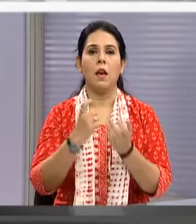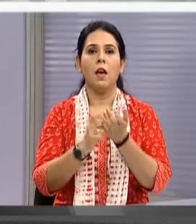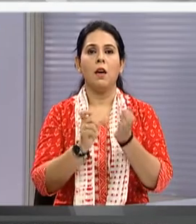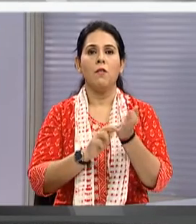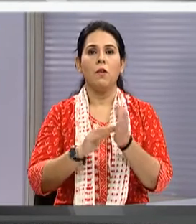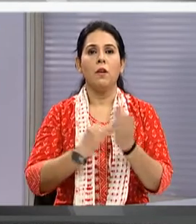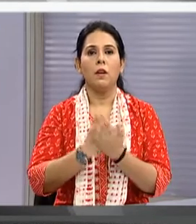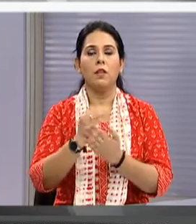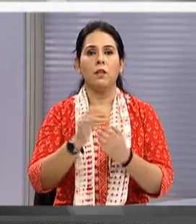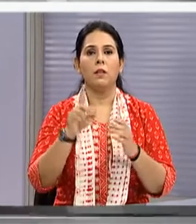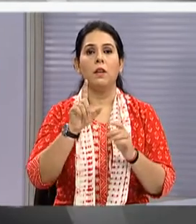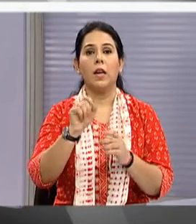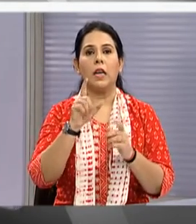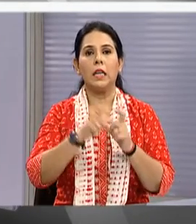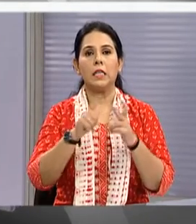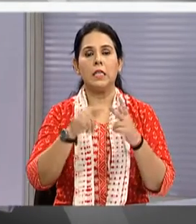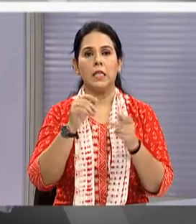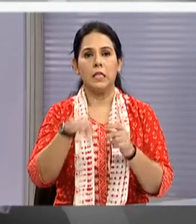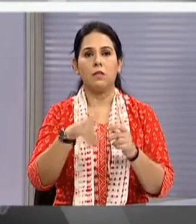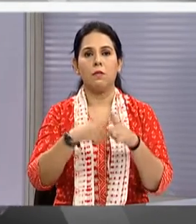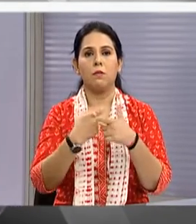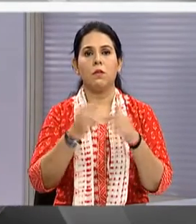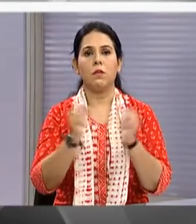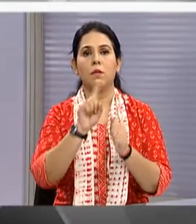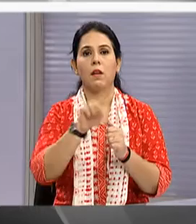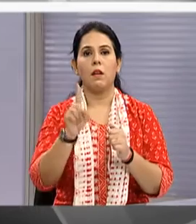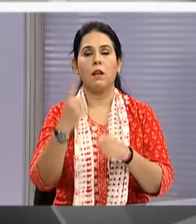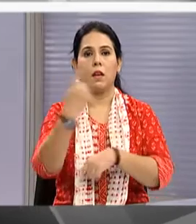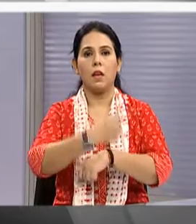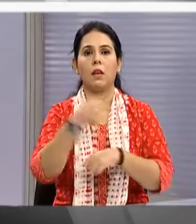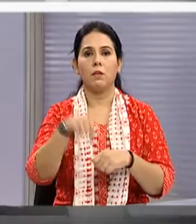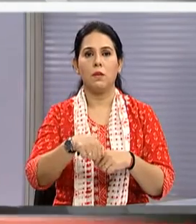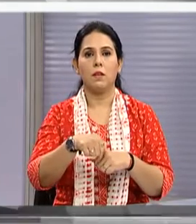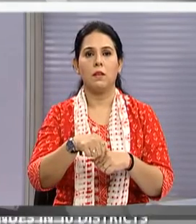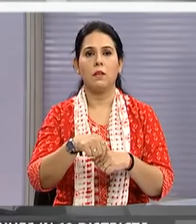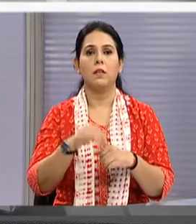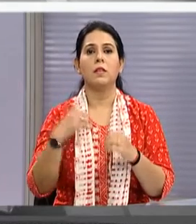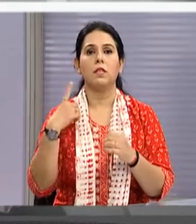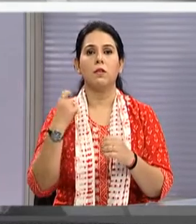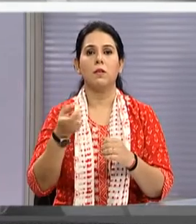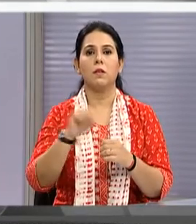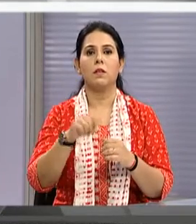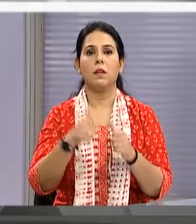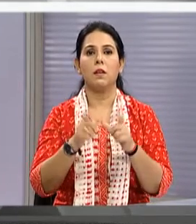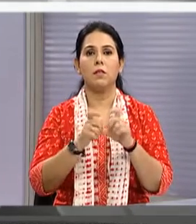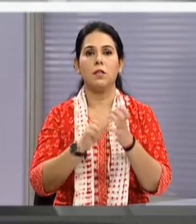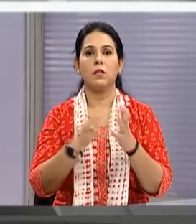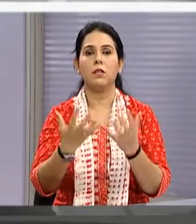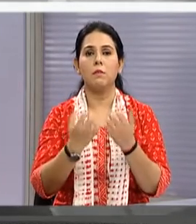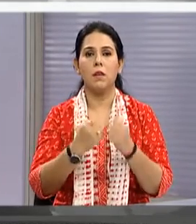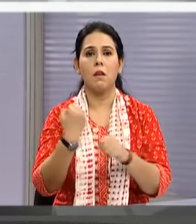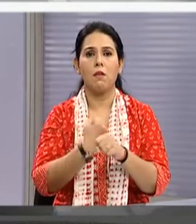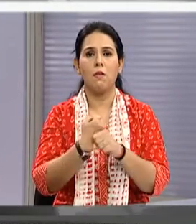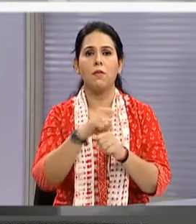Curfew continues in 10 districts of Jammu and Kashmir for the 11th day today. Security forces and state administration